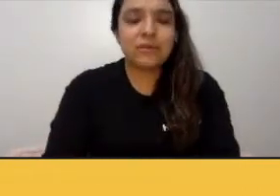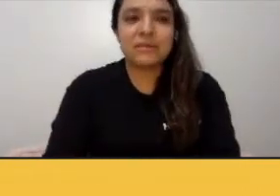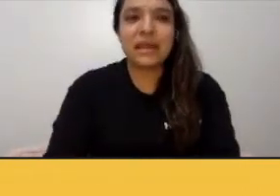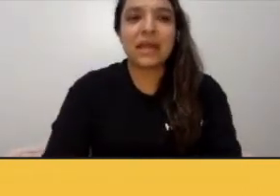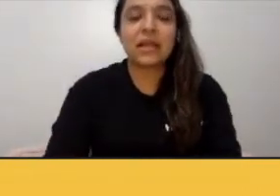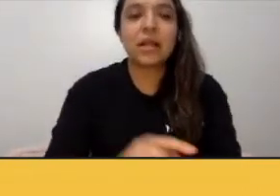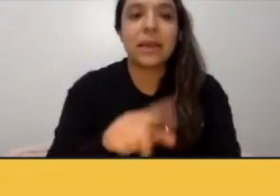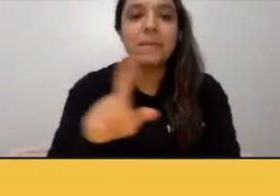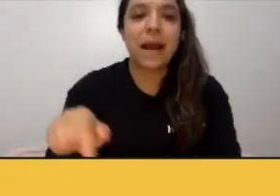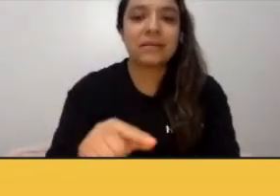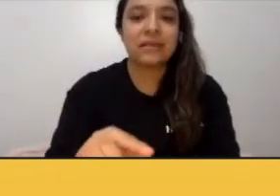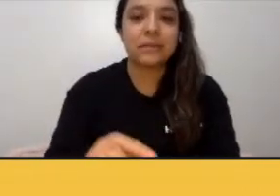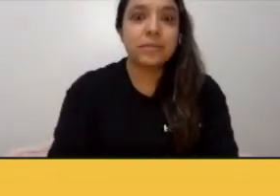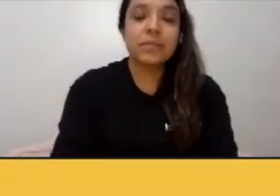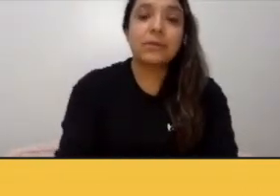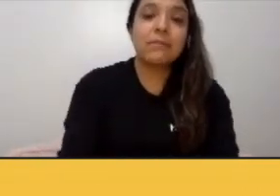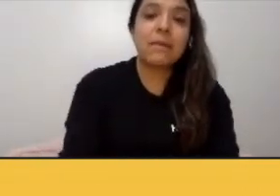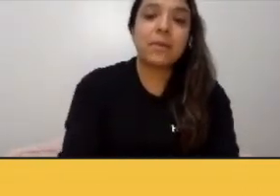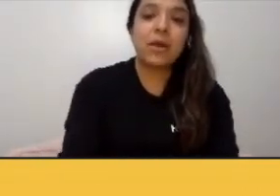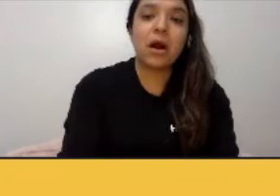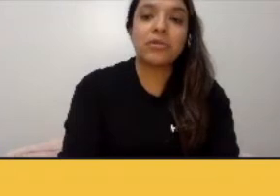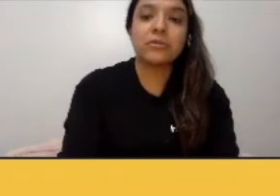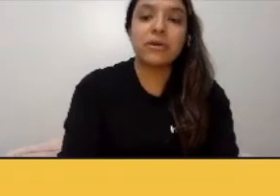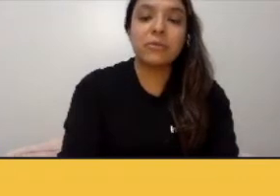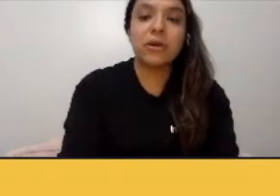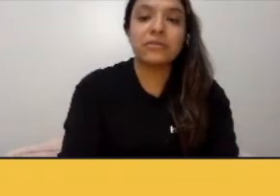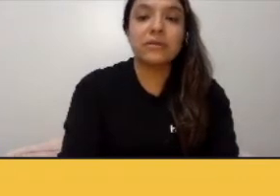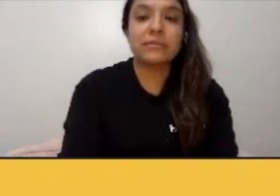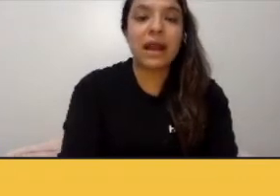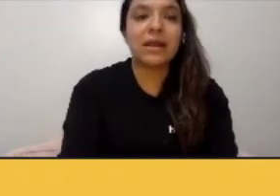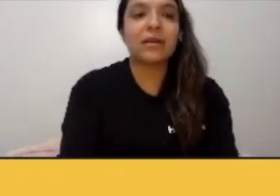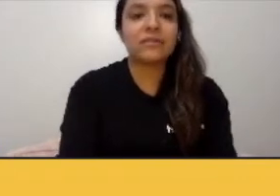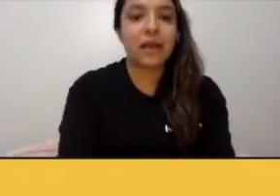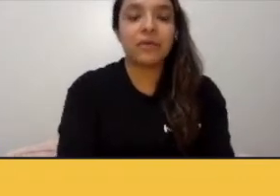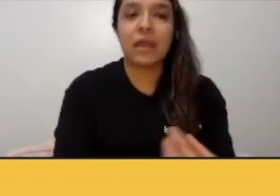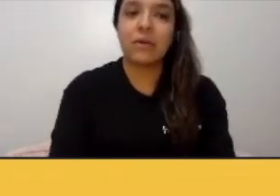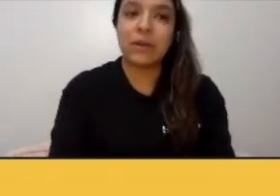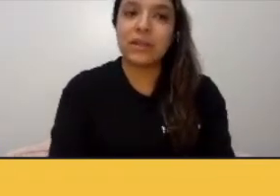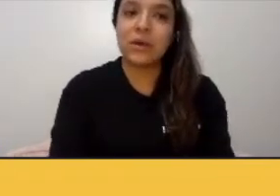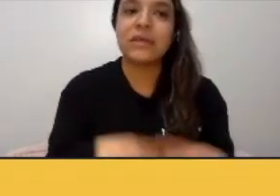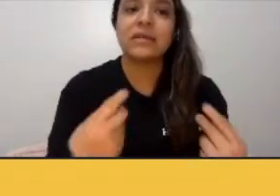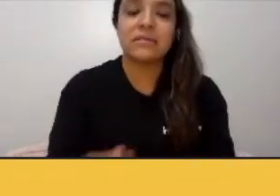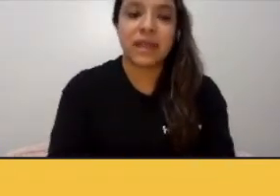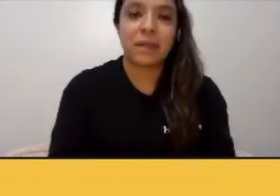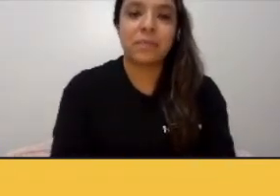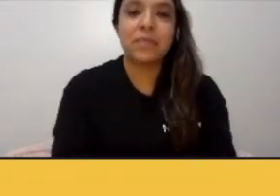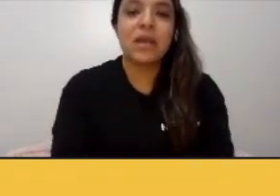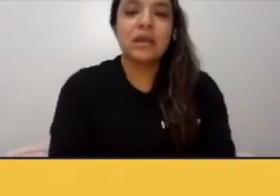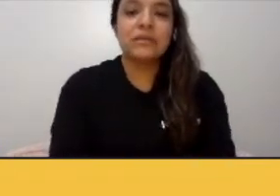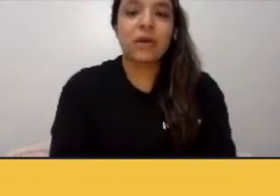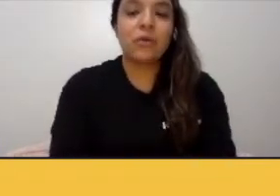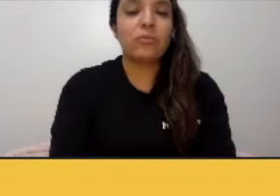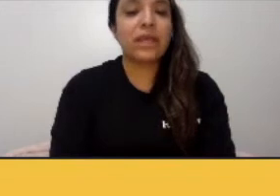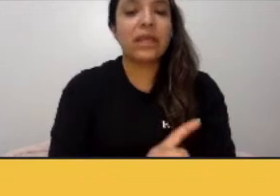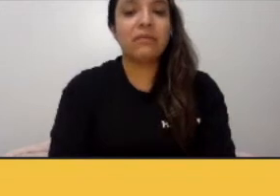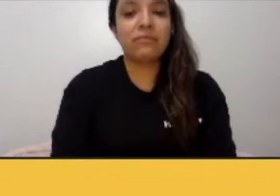sound so Miss Aguilar can box it. Now remember, all the words in red are side words, and we read those in a snap.